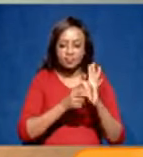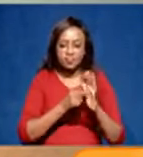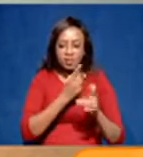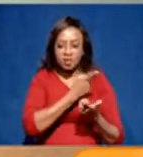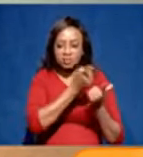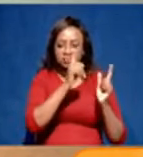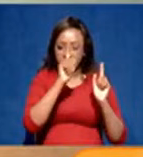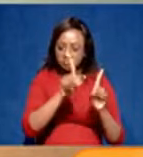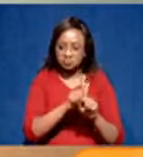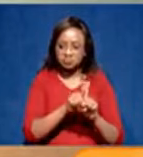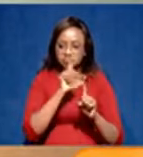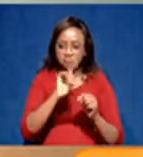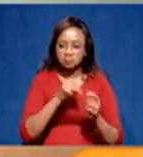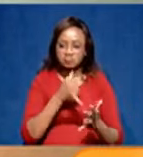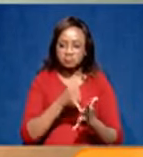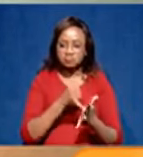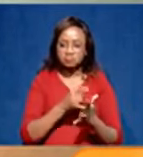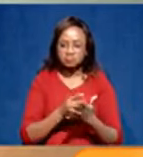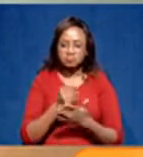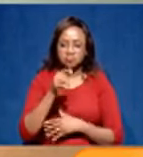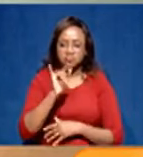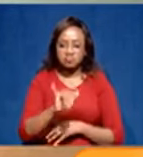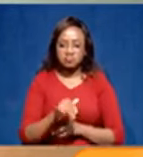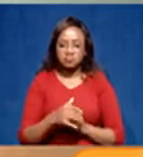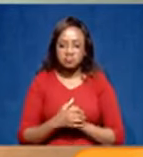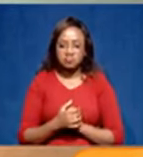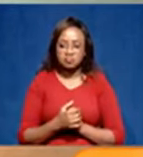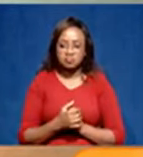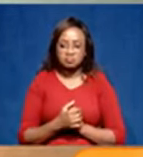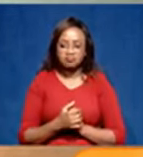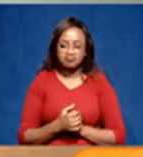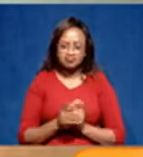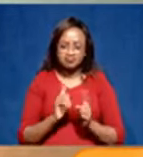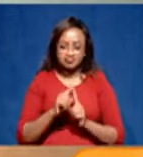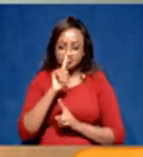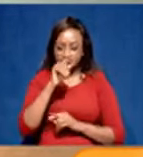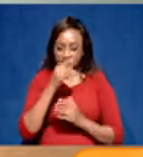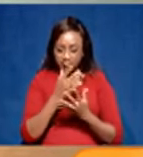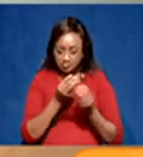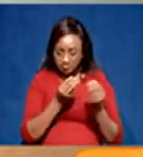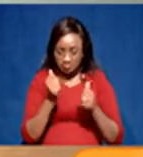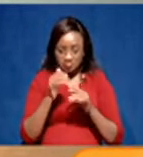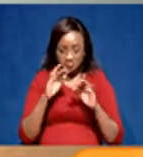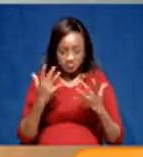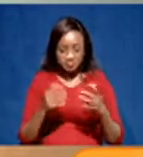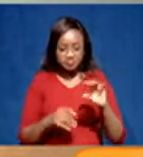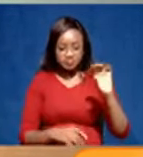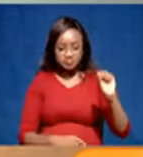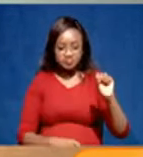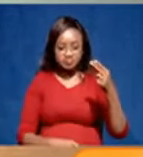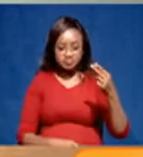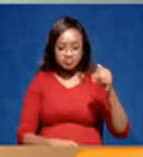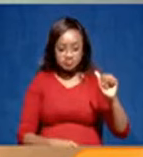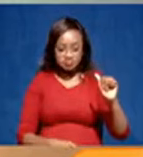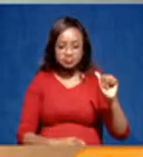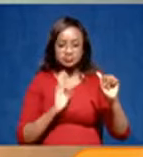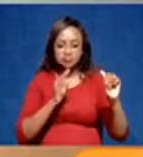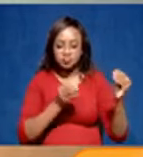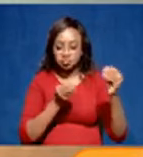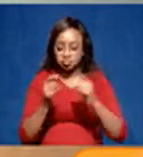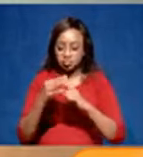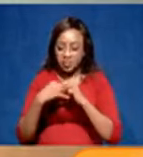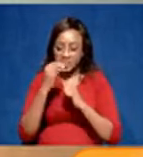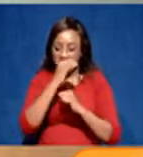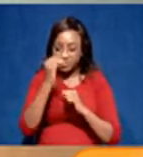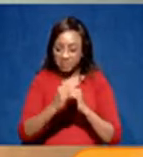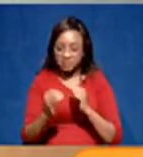be covered in healthcare. So one of the issues that SHA is going to resolve is that we want to ensure that the 80%